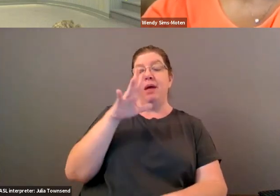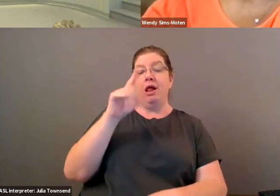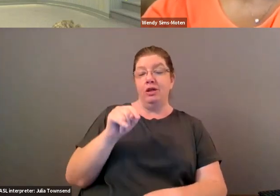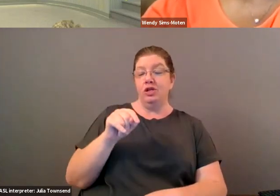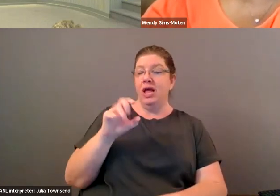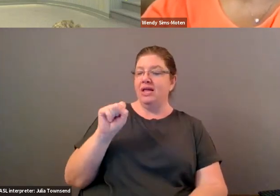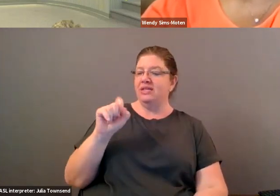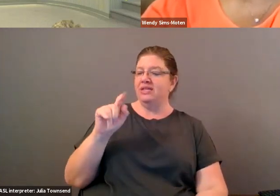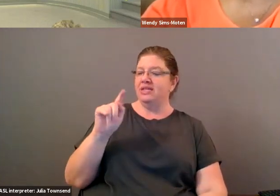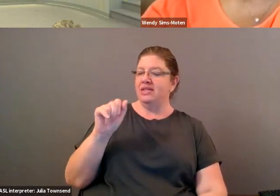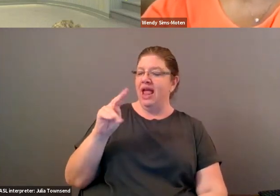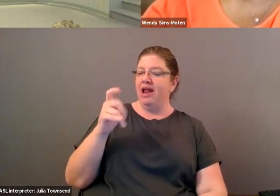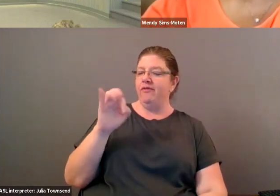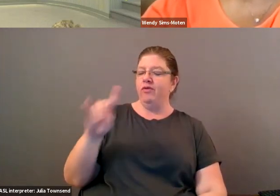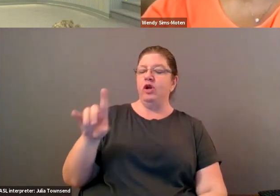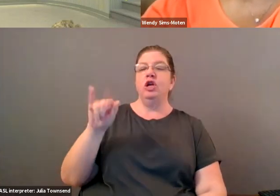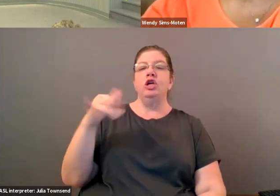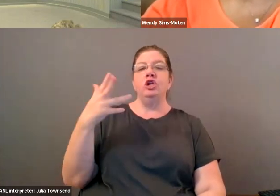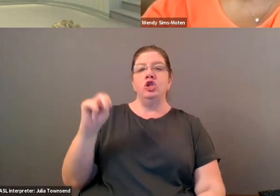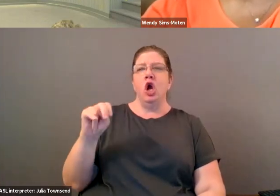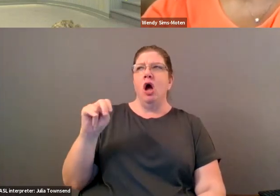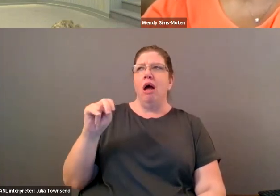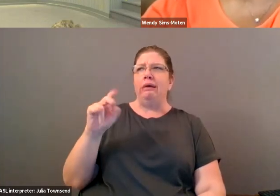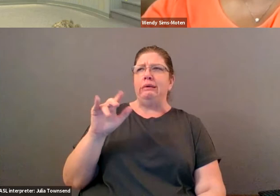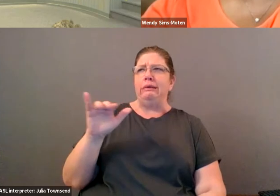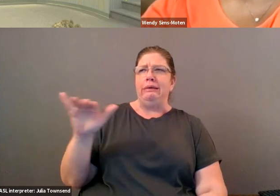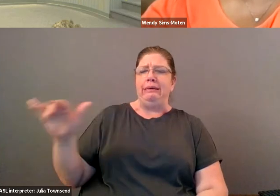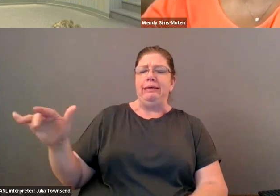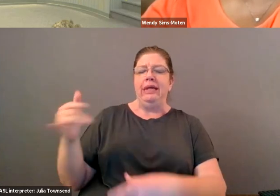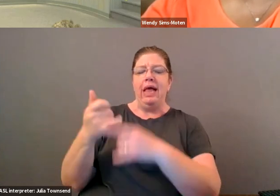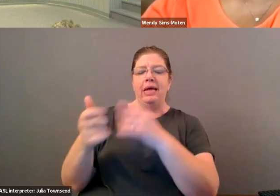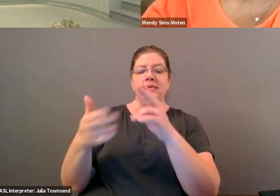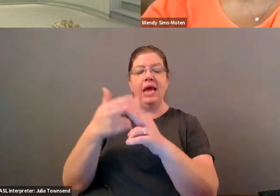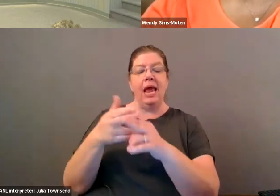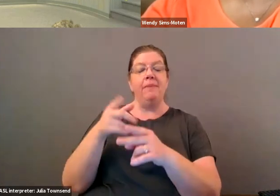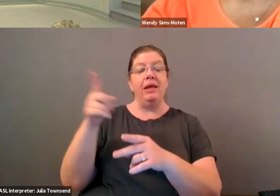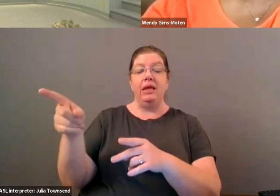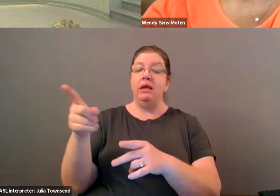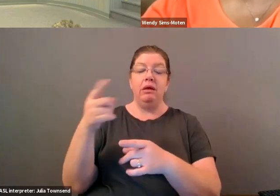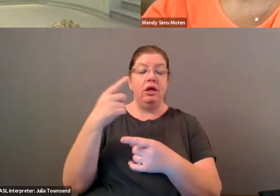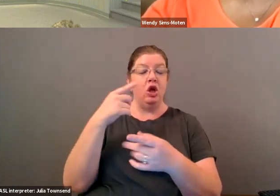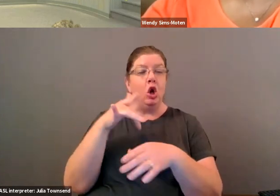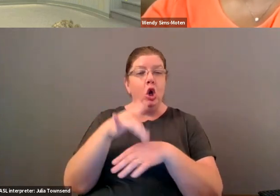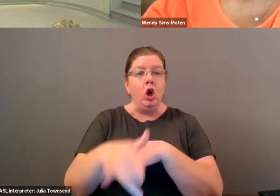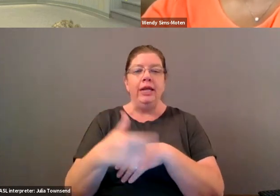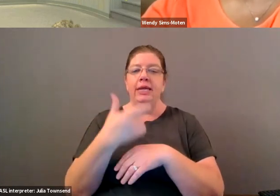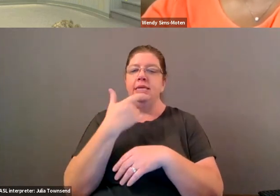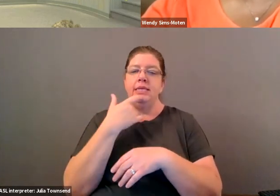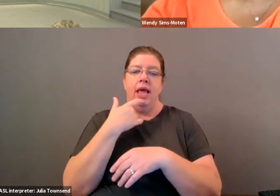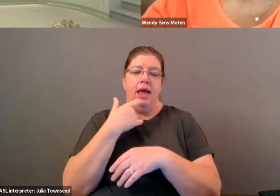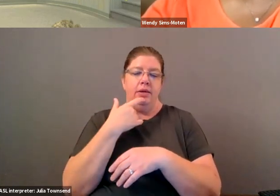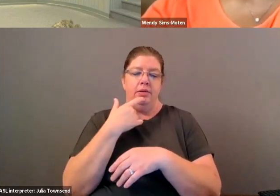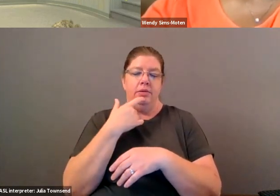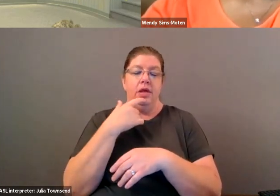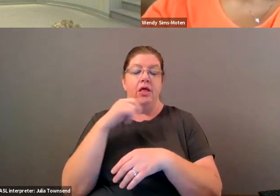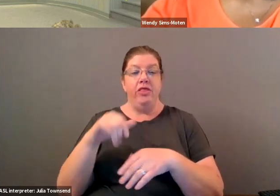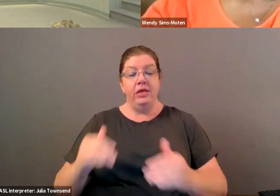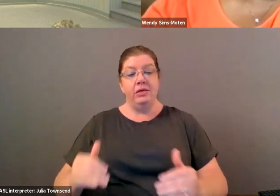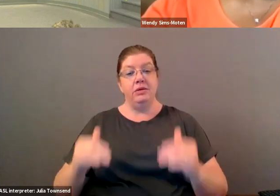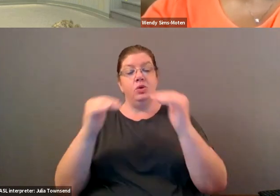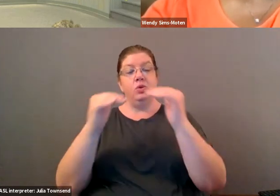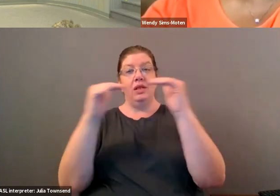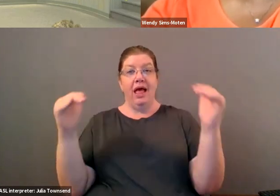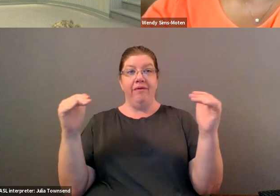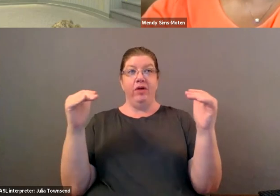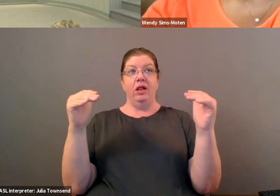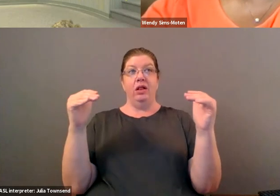can't pronounce his name very well, but he is a world-class epidemiologist. He very early on said that this rises to the level of